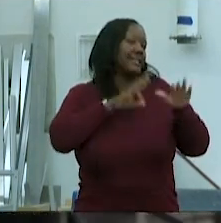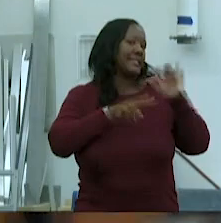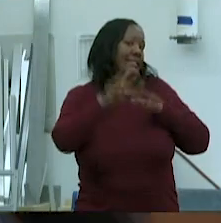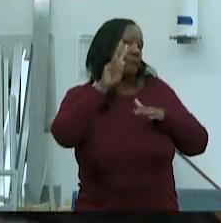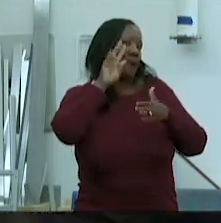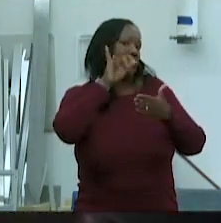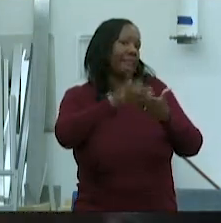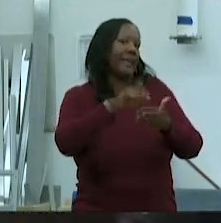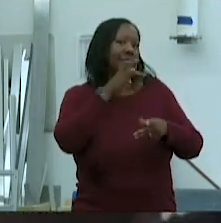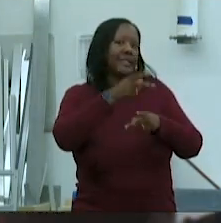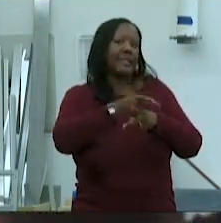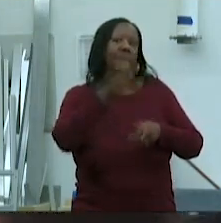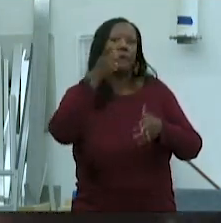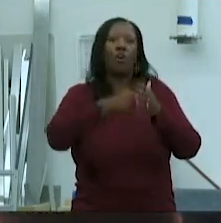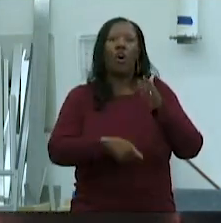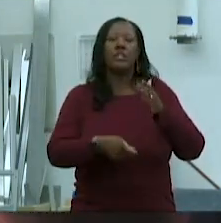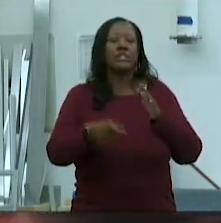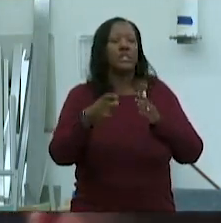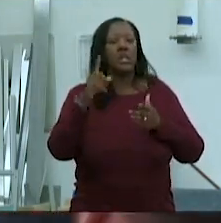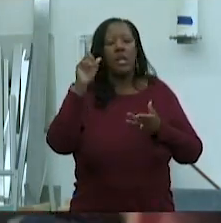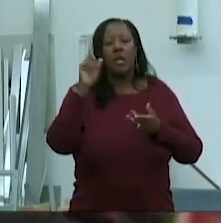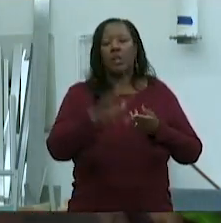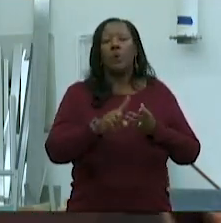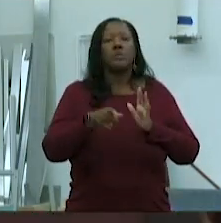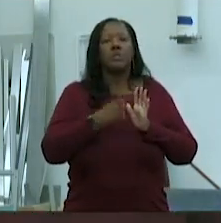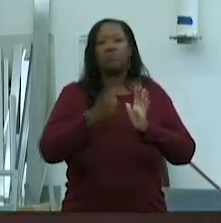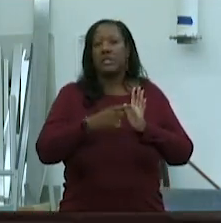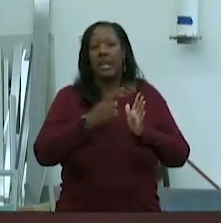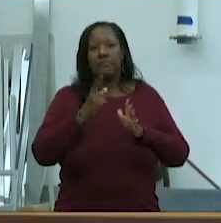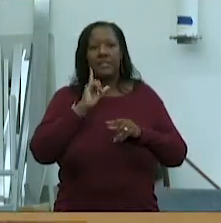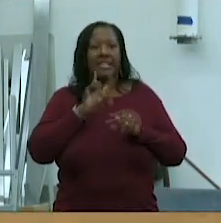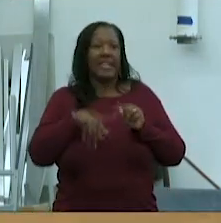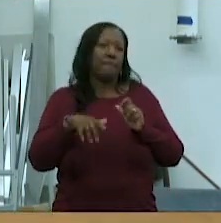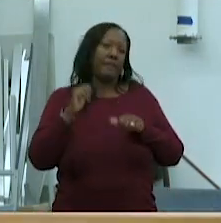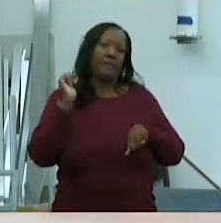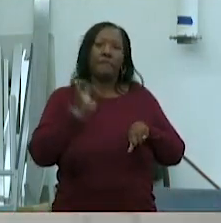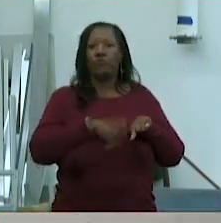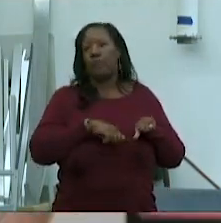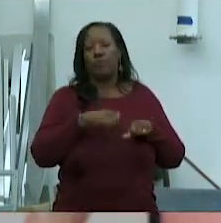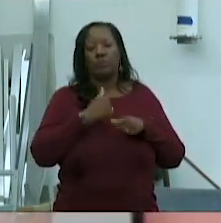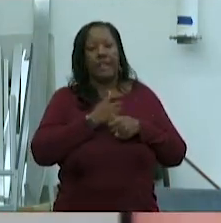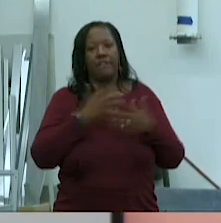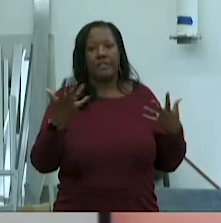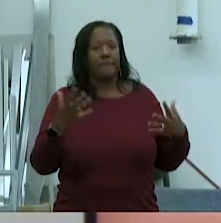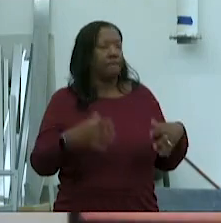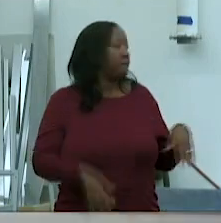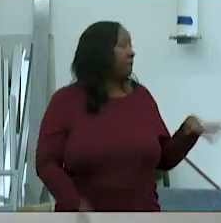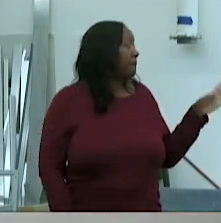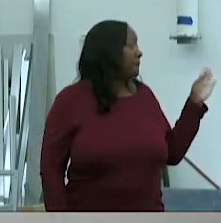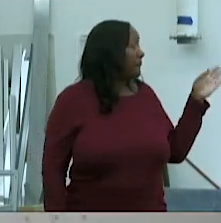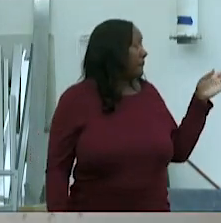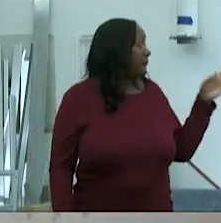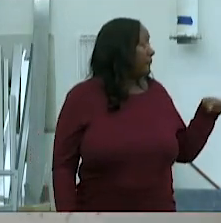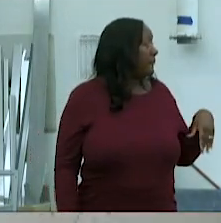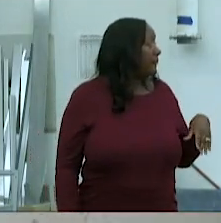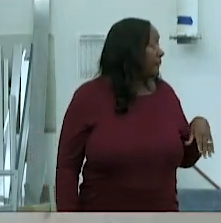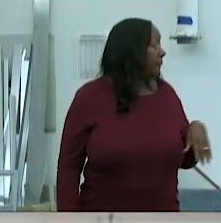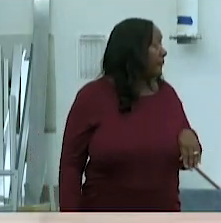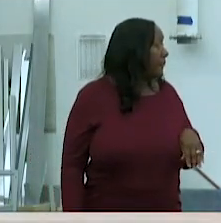To keep costs down, sometimes you can't make it out of the most robust everything. I'm sure like that hang up, that like pull